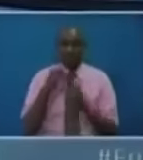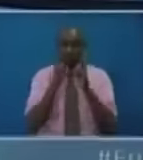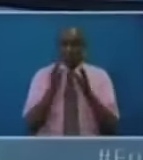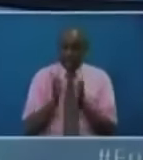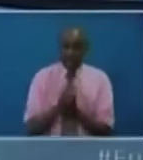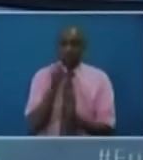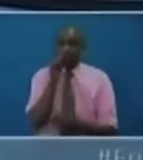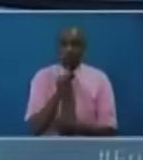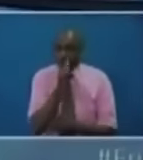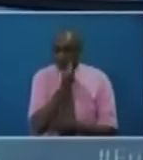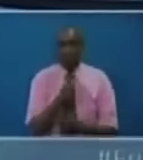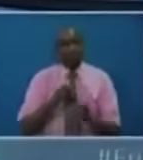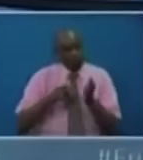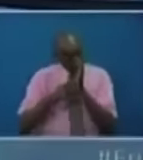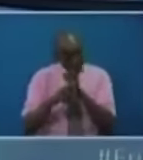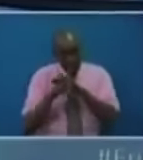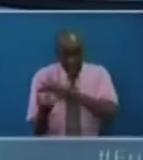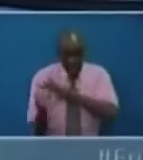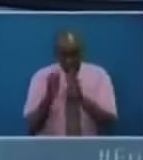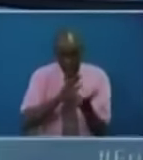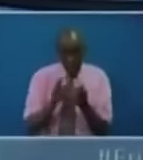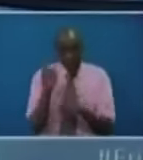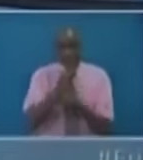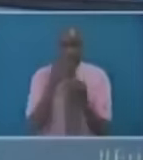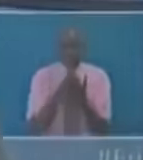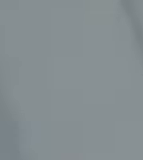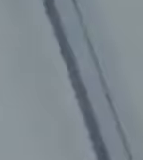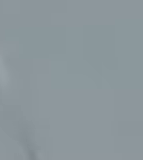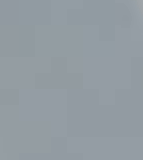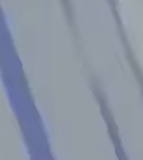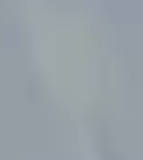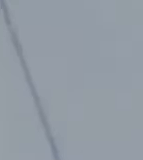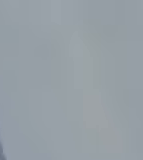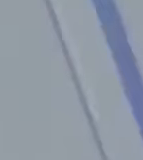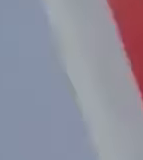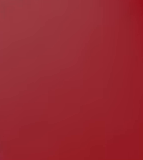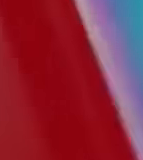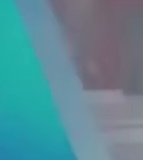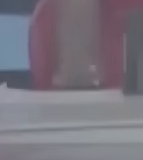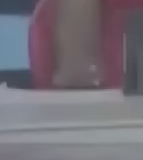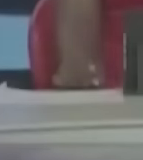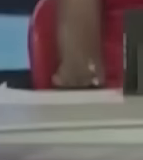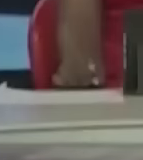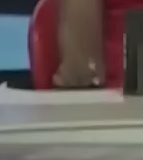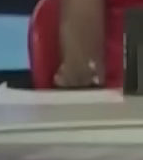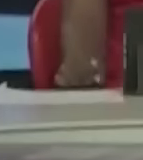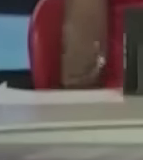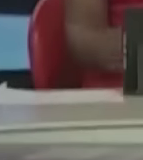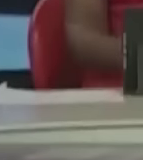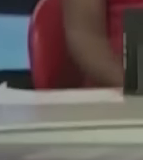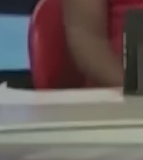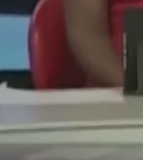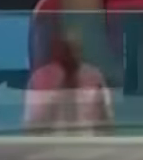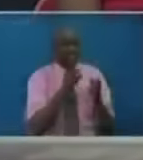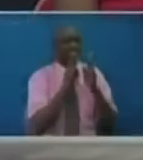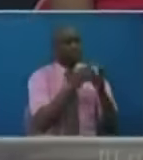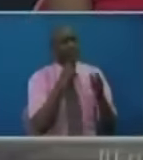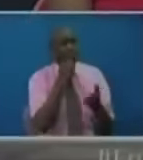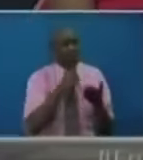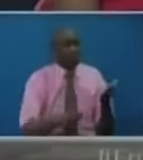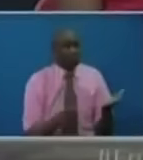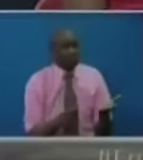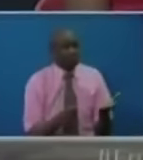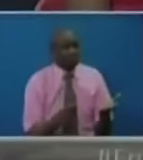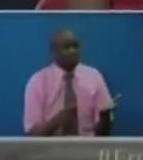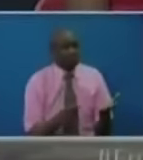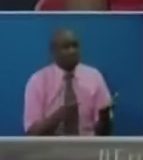audit queries raised about their spending. Abby, thank you so much for joining us. Over to you. What is this report in